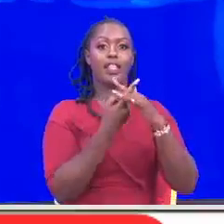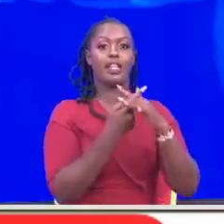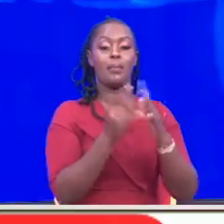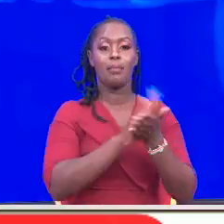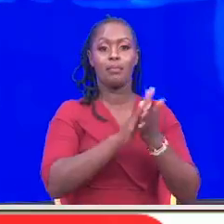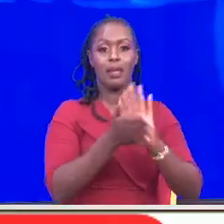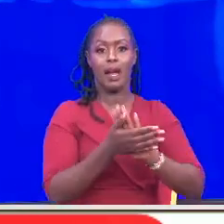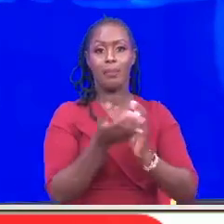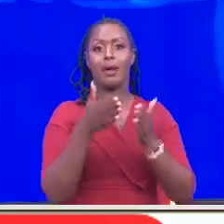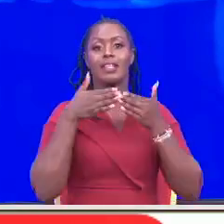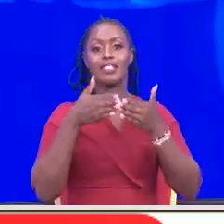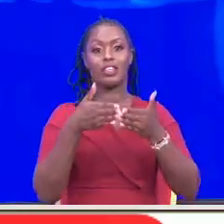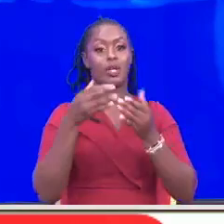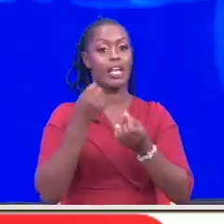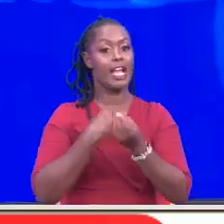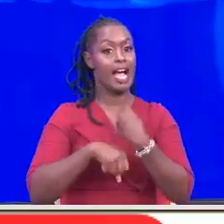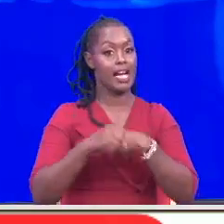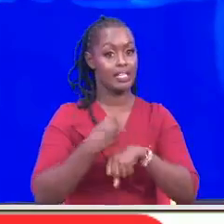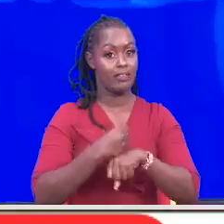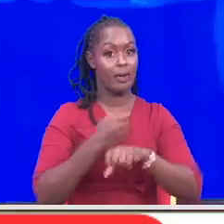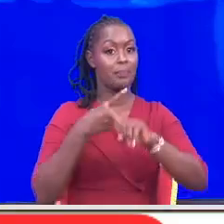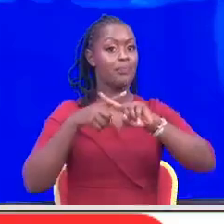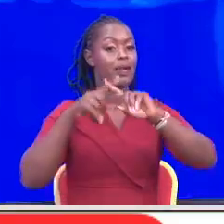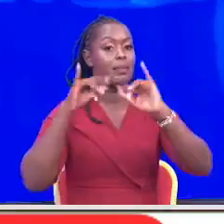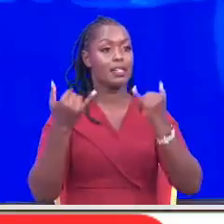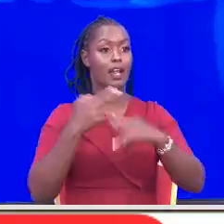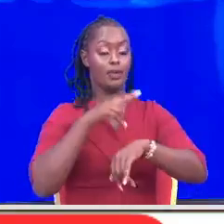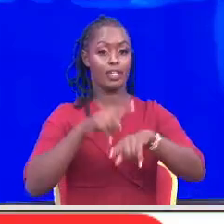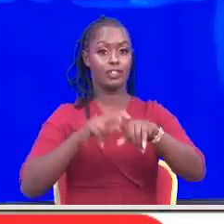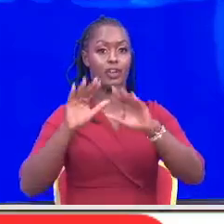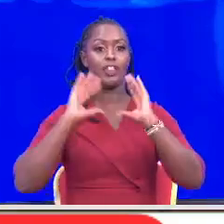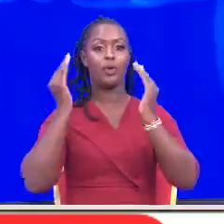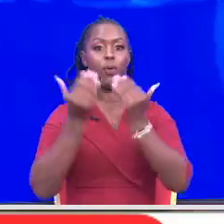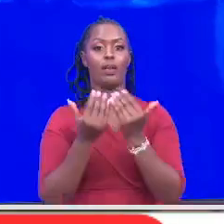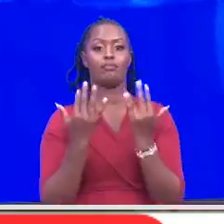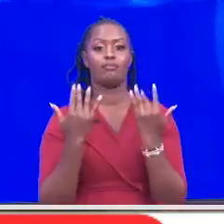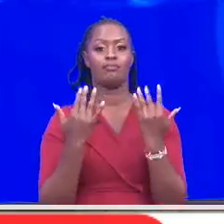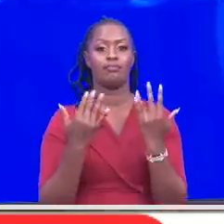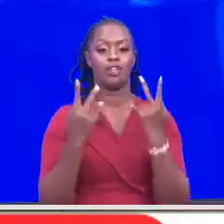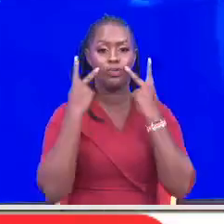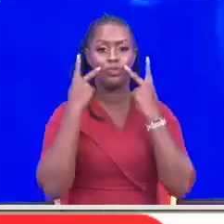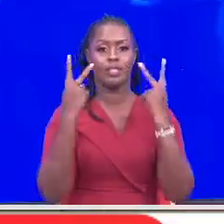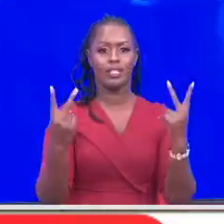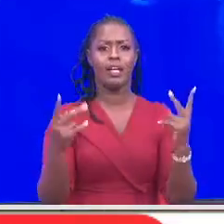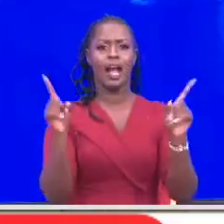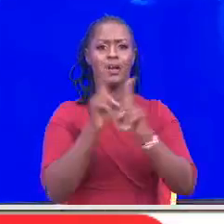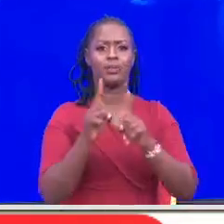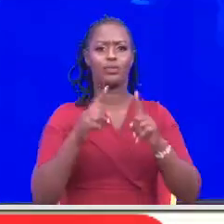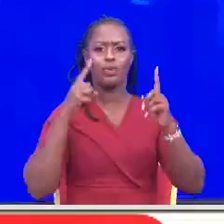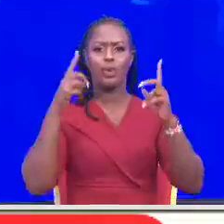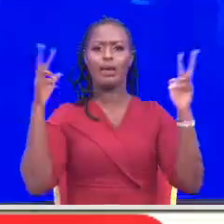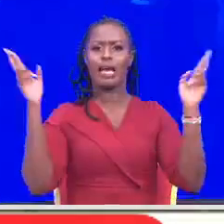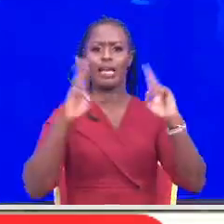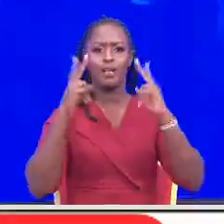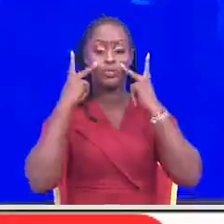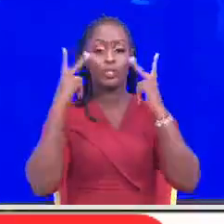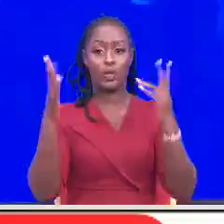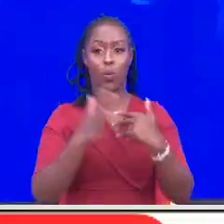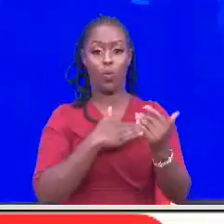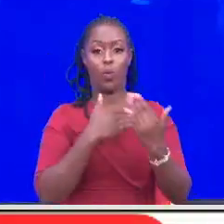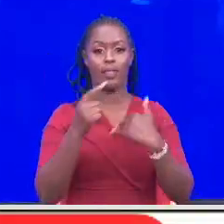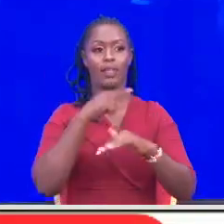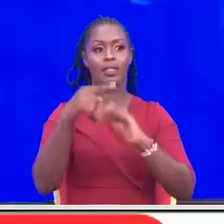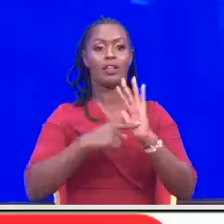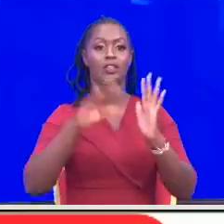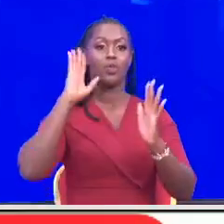active. For now, nations around the world are waiting with zeal and anxiety to see if this vaccine is going